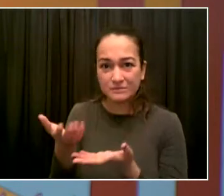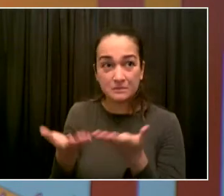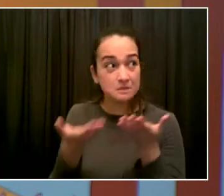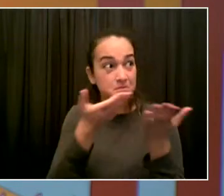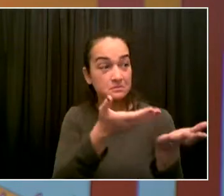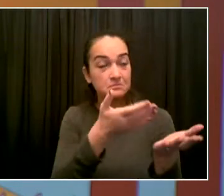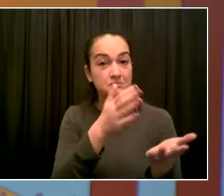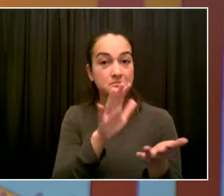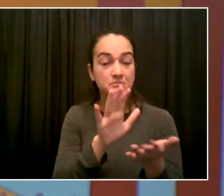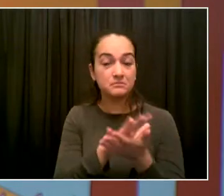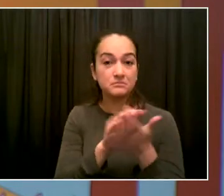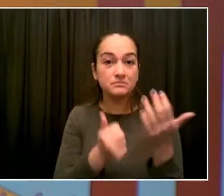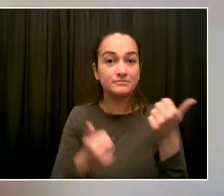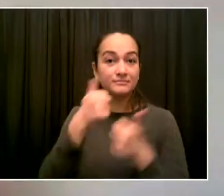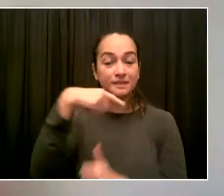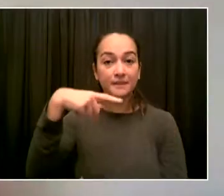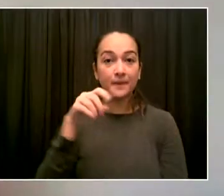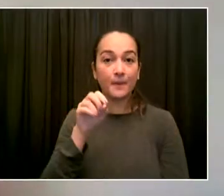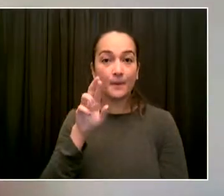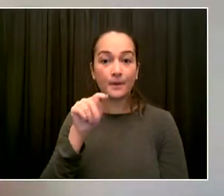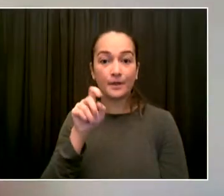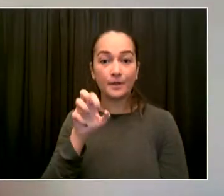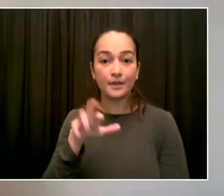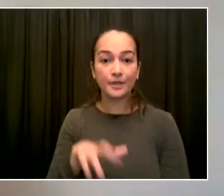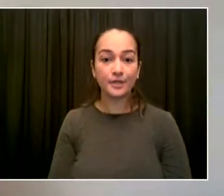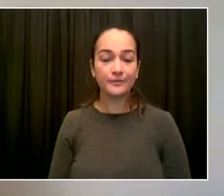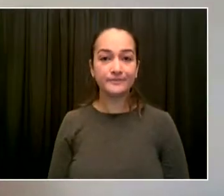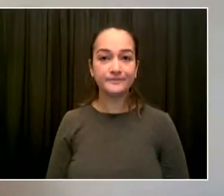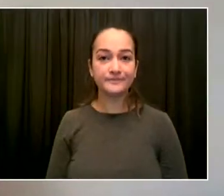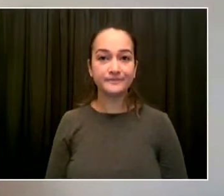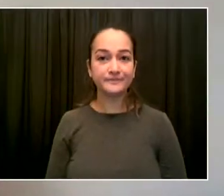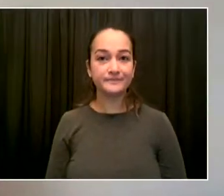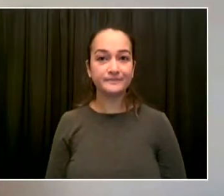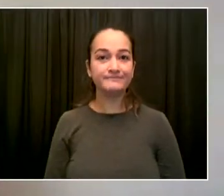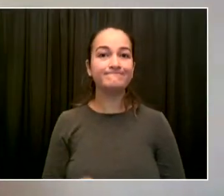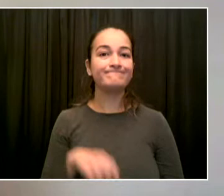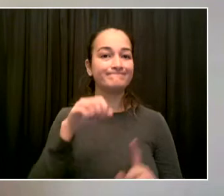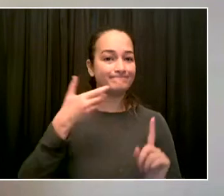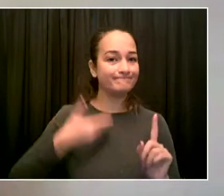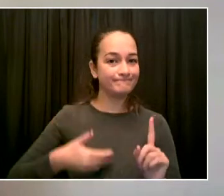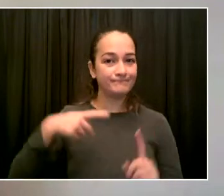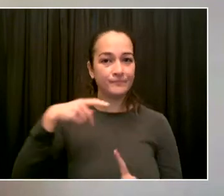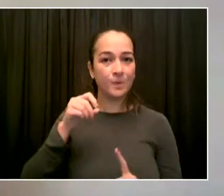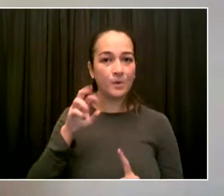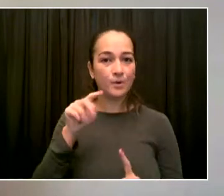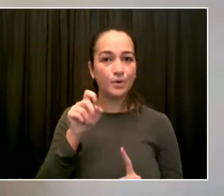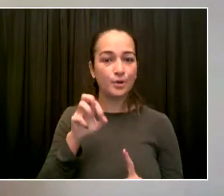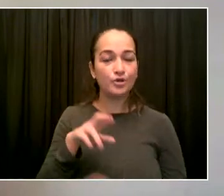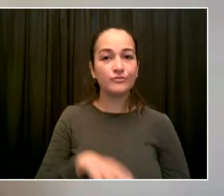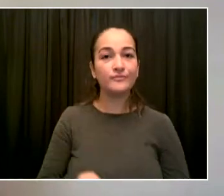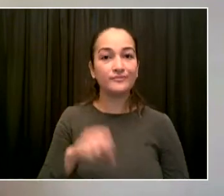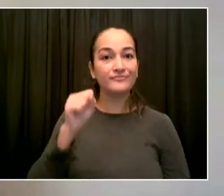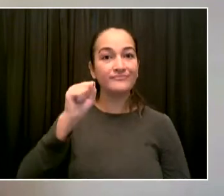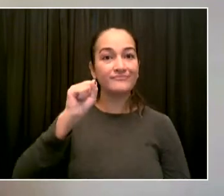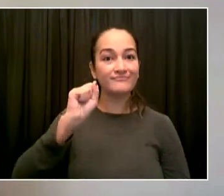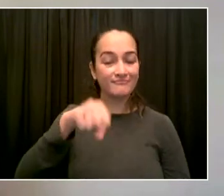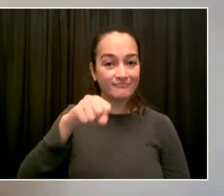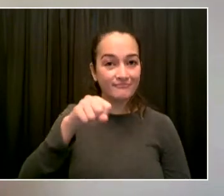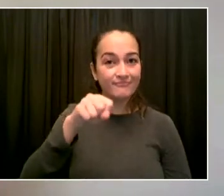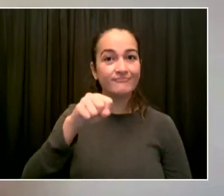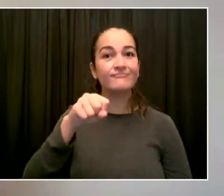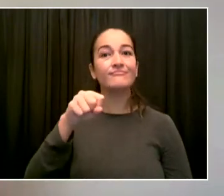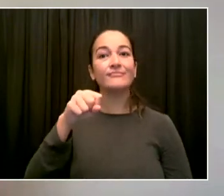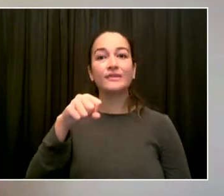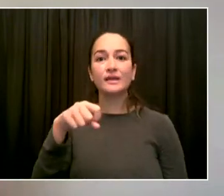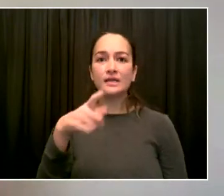don't have the specific numbers of teachers and students, but just want to make clear that we're making health and safety our top priority. And